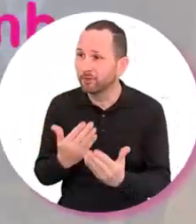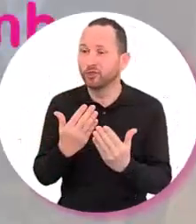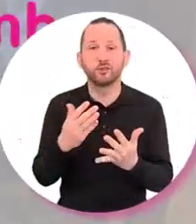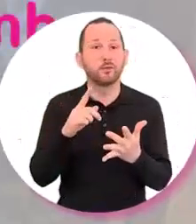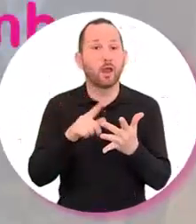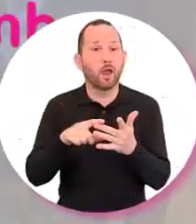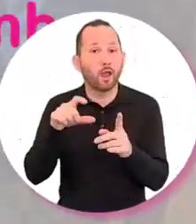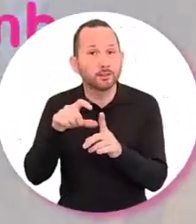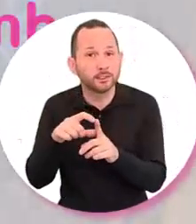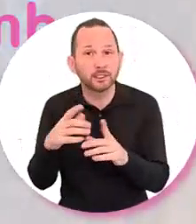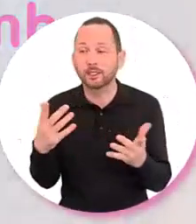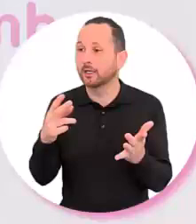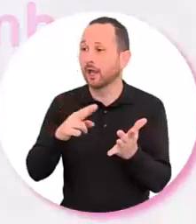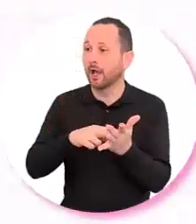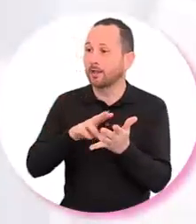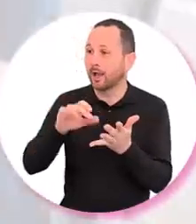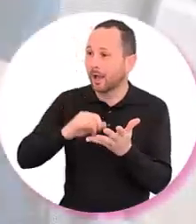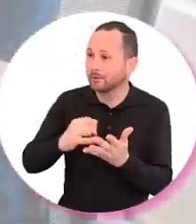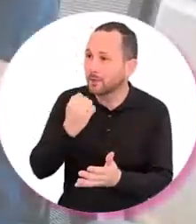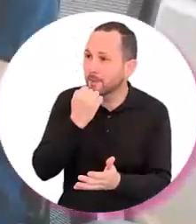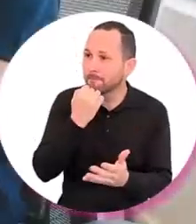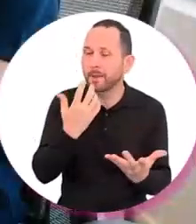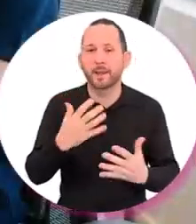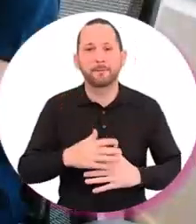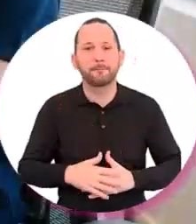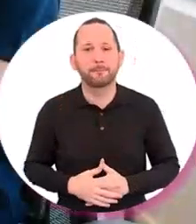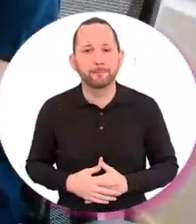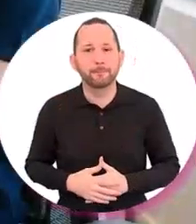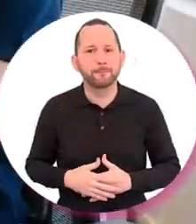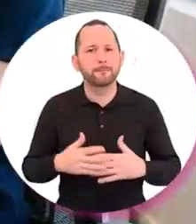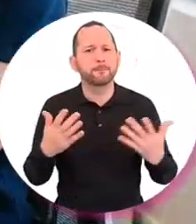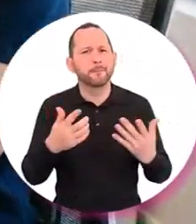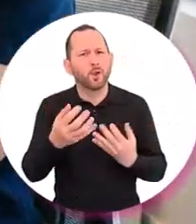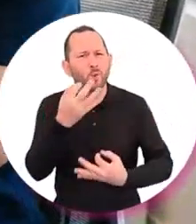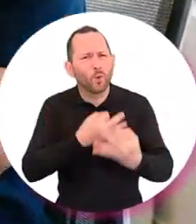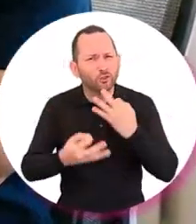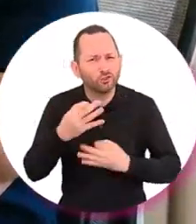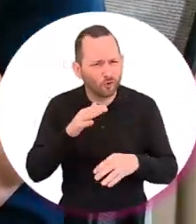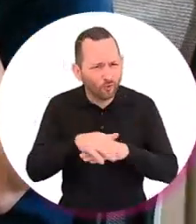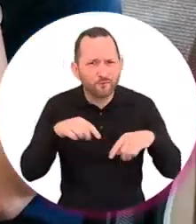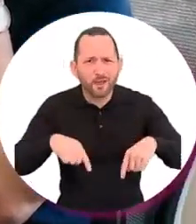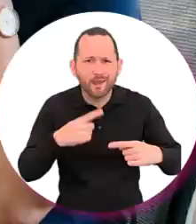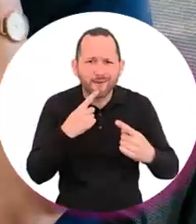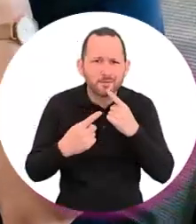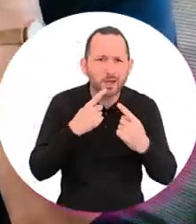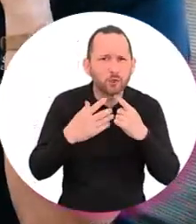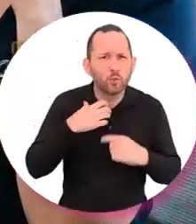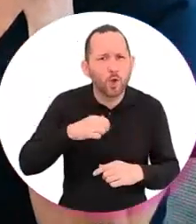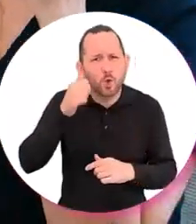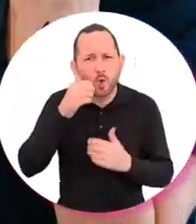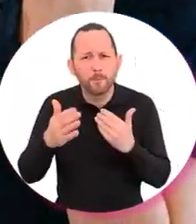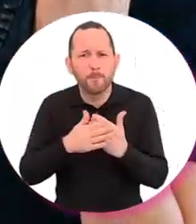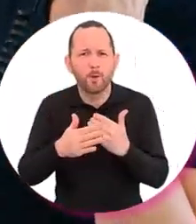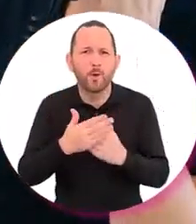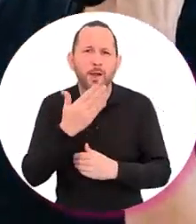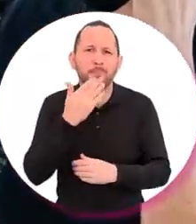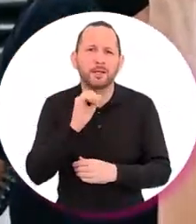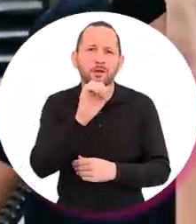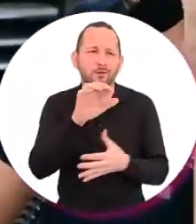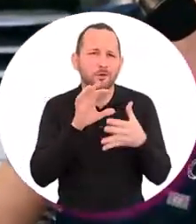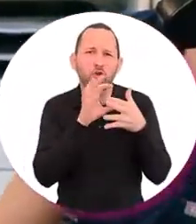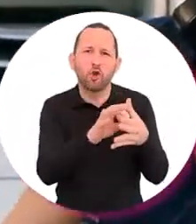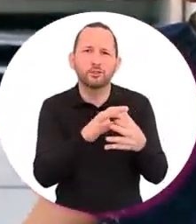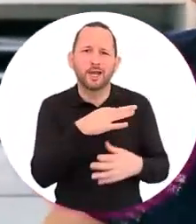their National Health Service number. If you have any questions about providing this information, please talk to your clinic